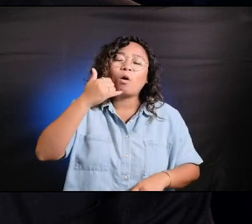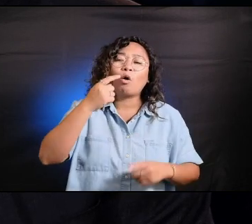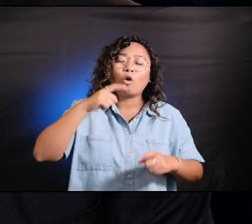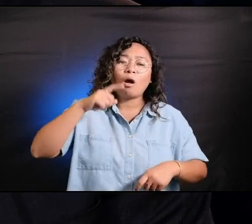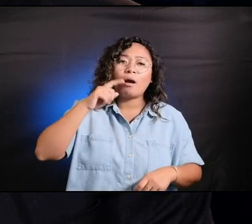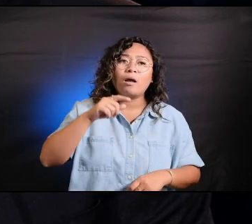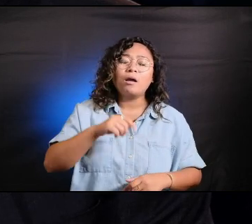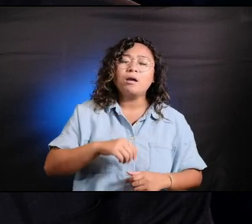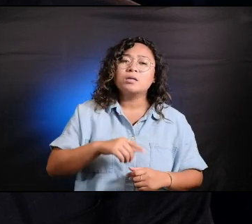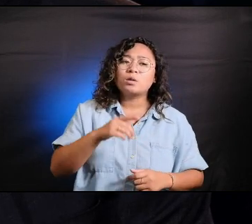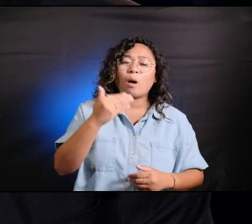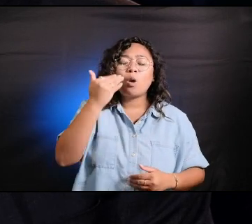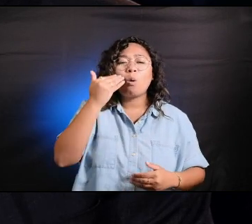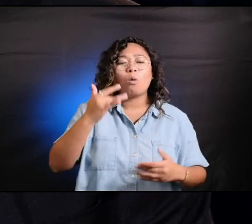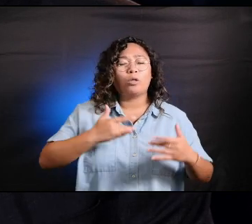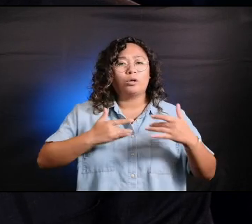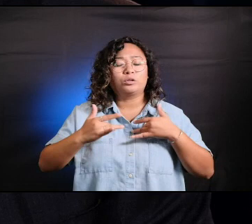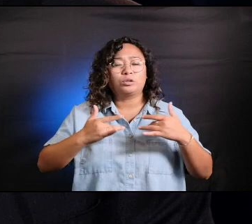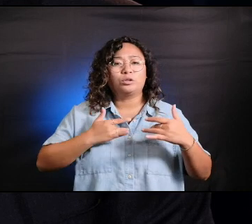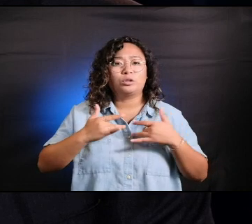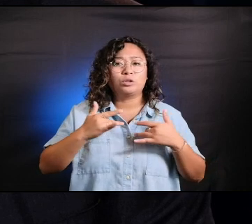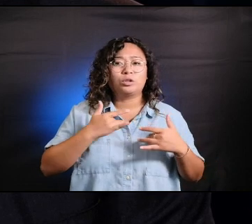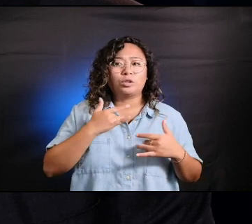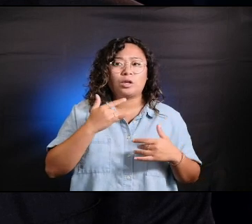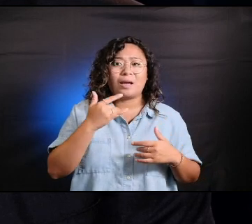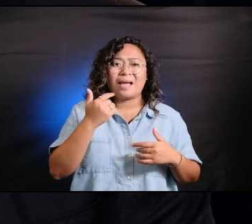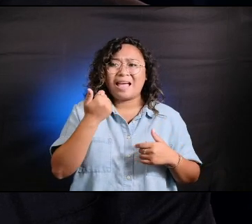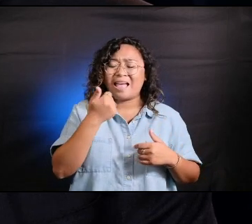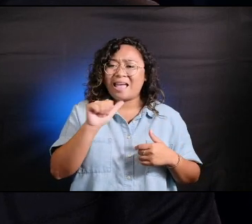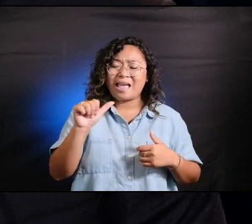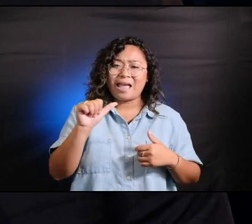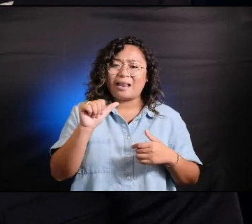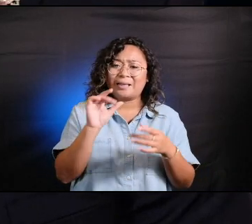the community is concerned. Is there any word you would like to send out to